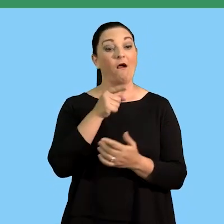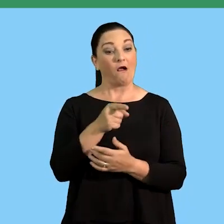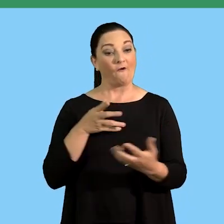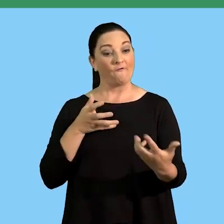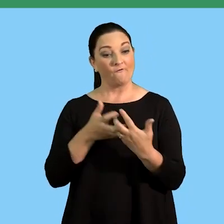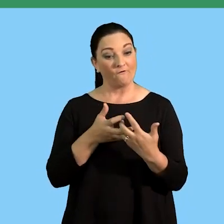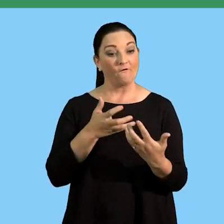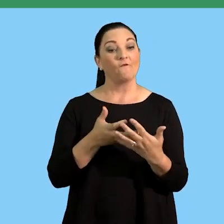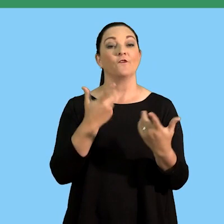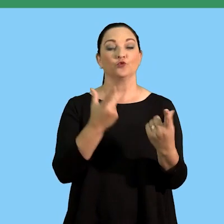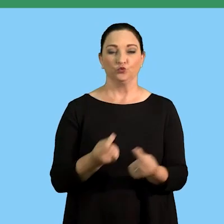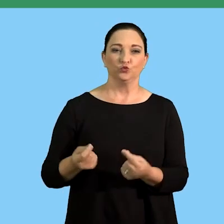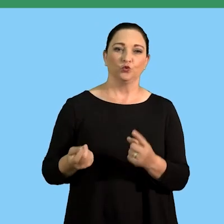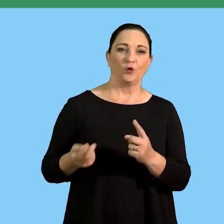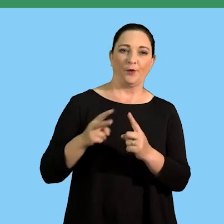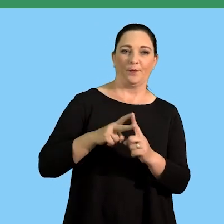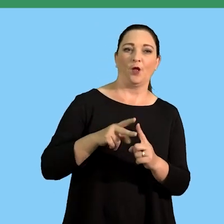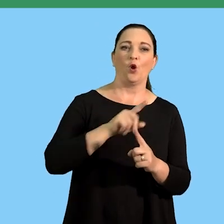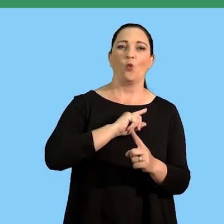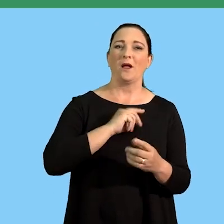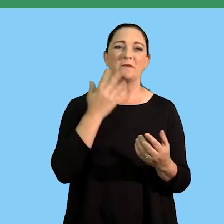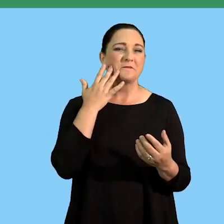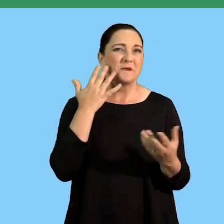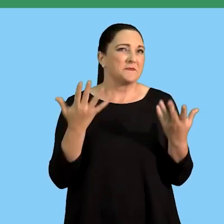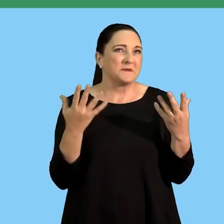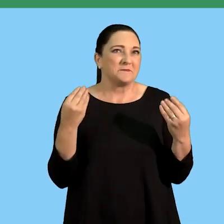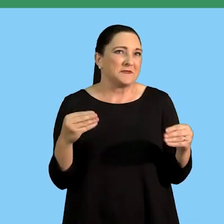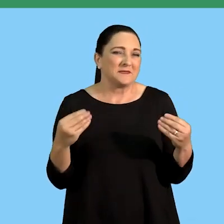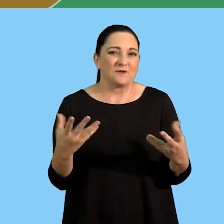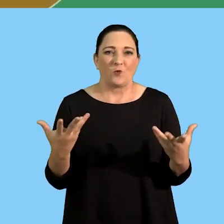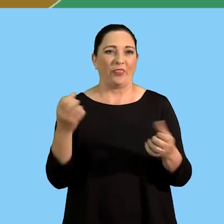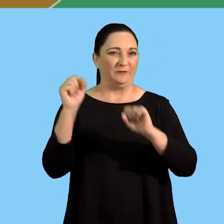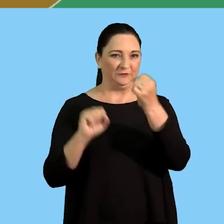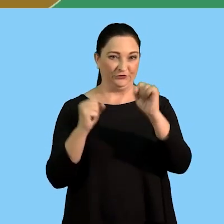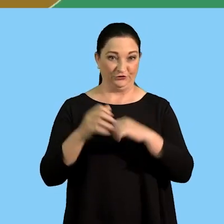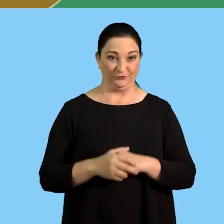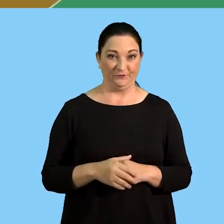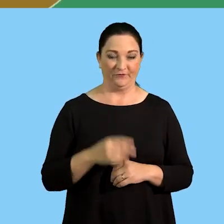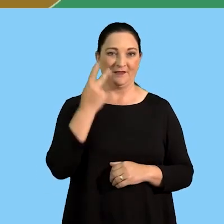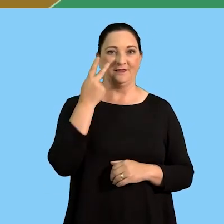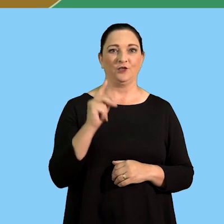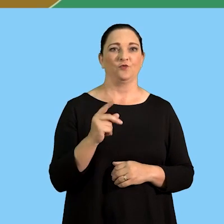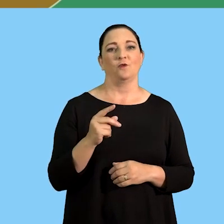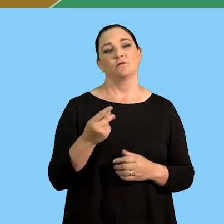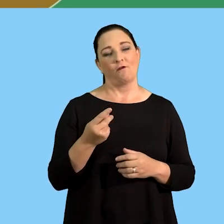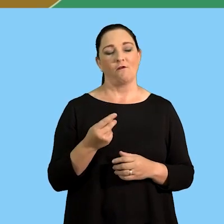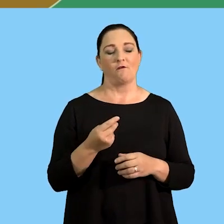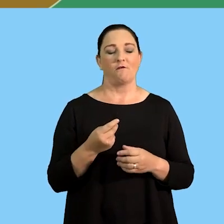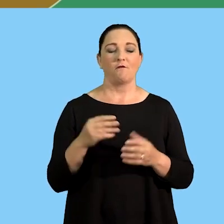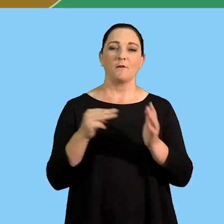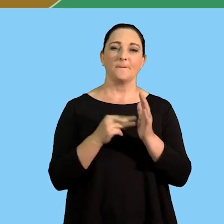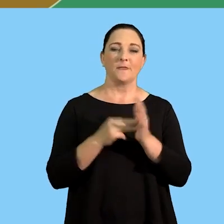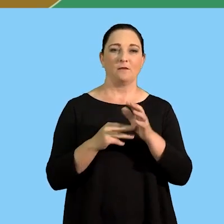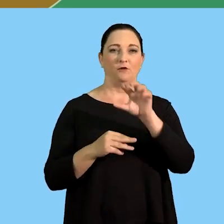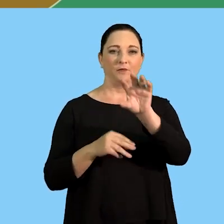comply with the Occupational Health and Safety Act when they are handling machinery. Let's look at the